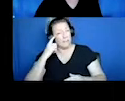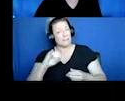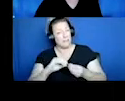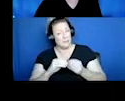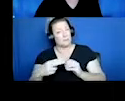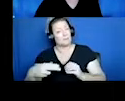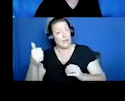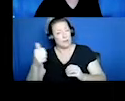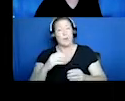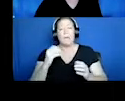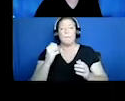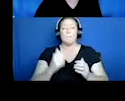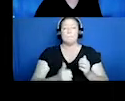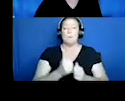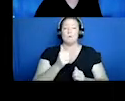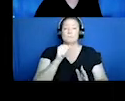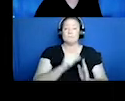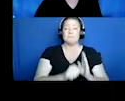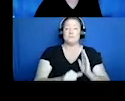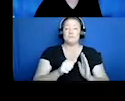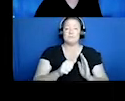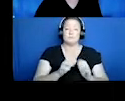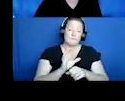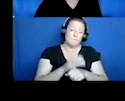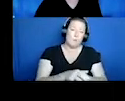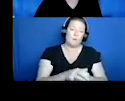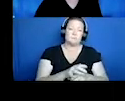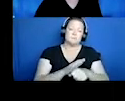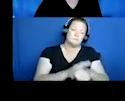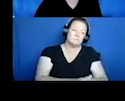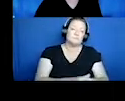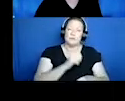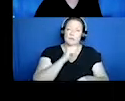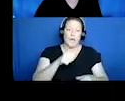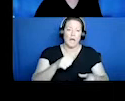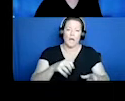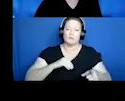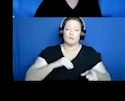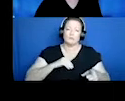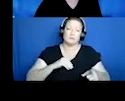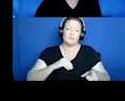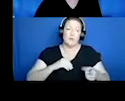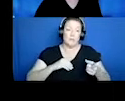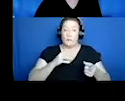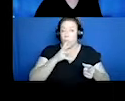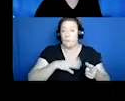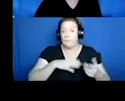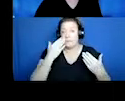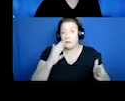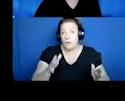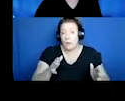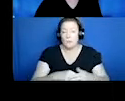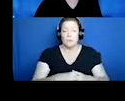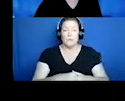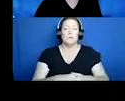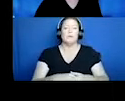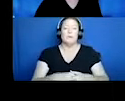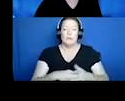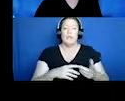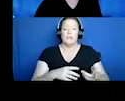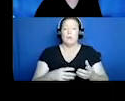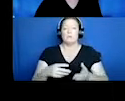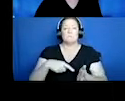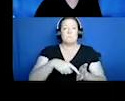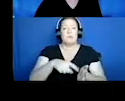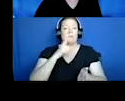procedures were performed under pressure or duress and without consent, without the women's knowledge. And these were subsidized